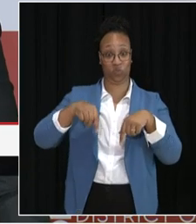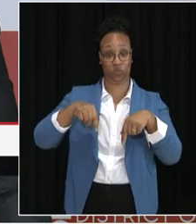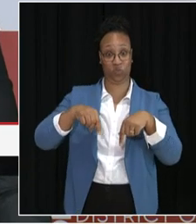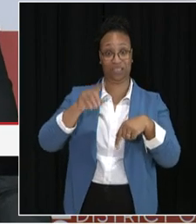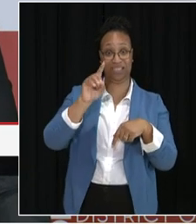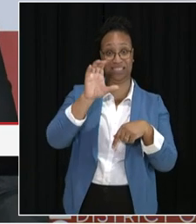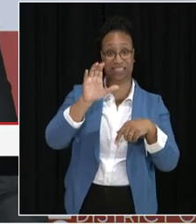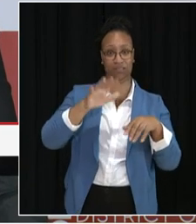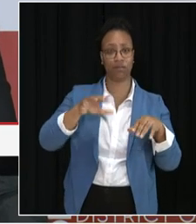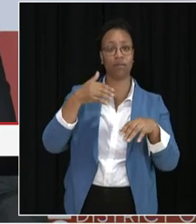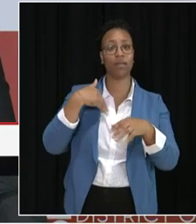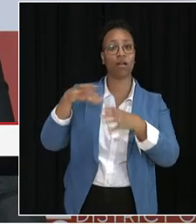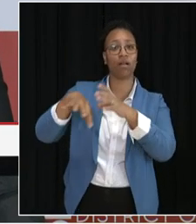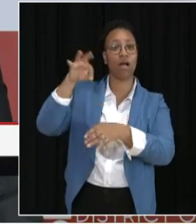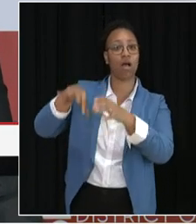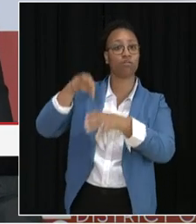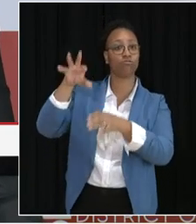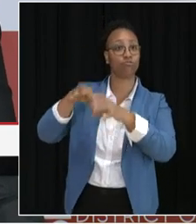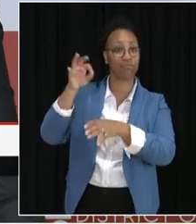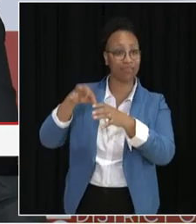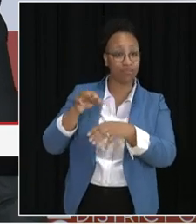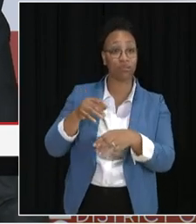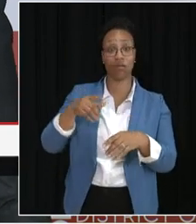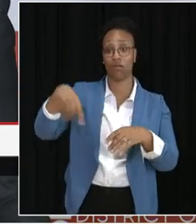School. So we're excited about the opening in August.